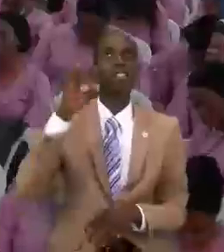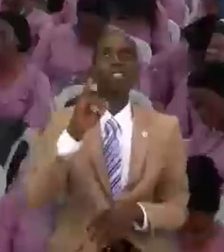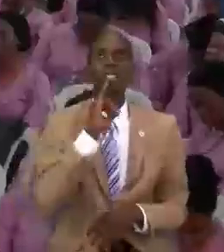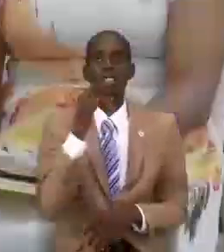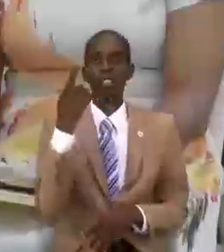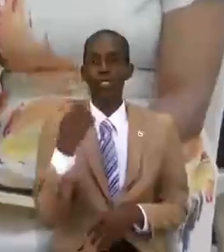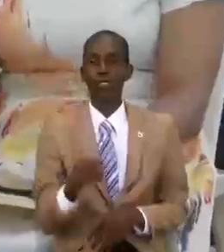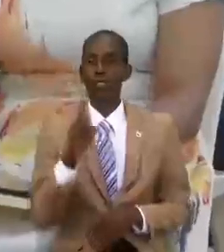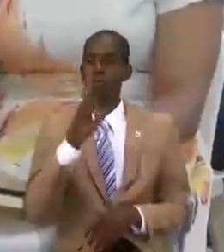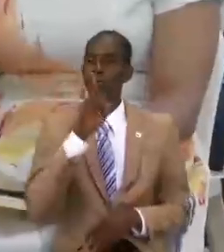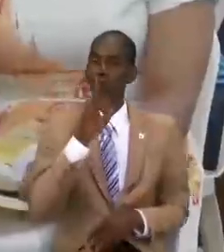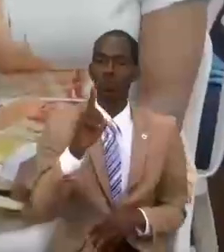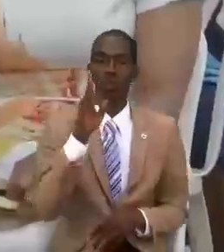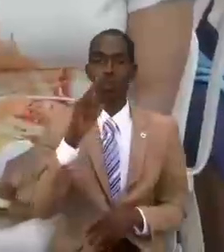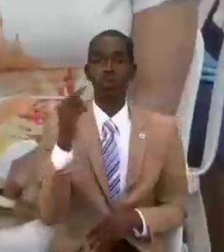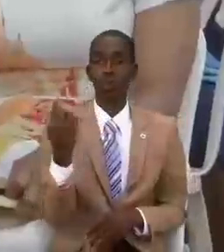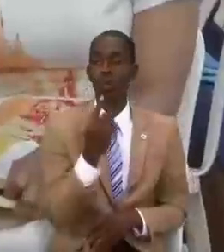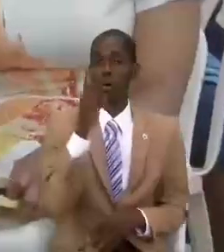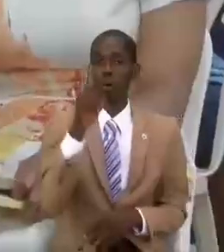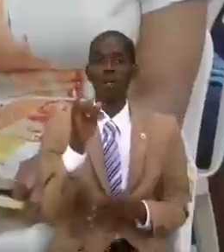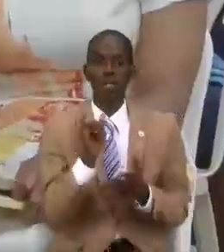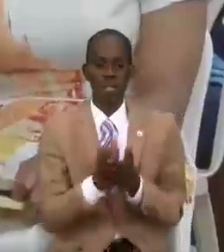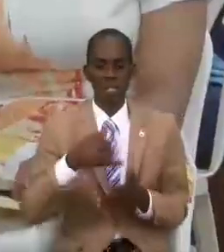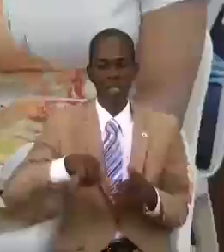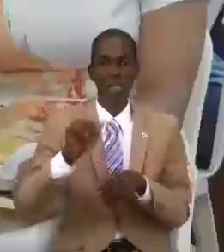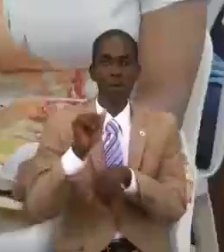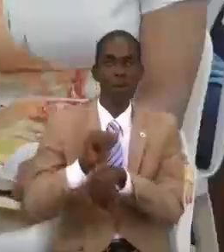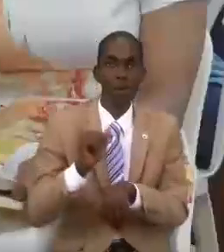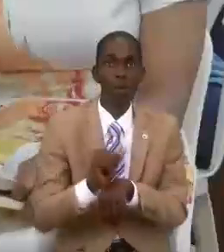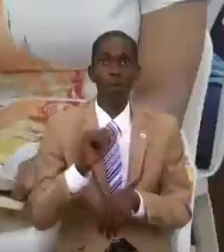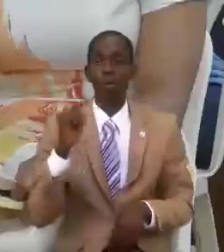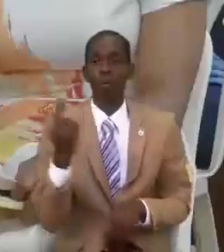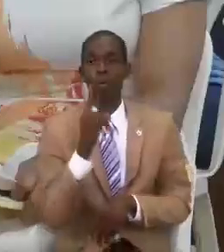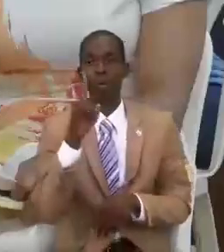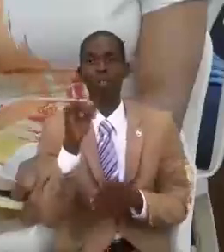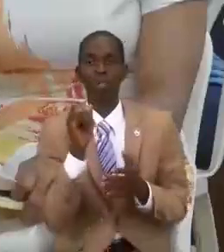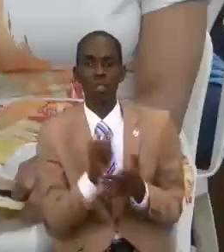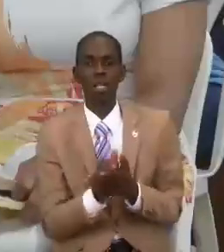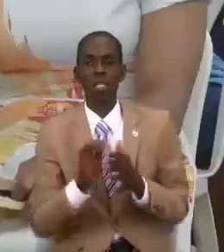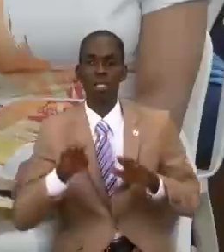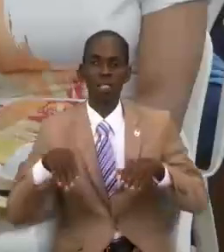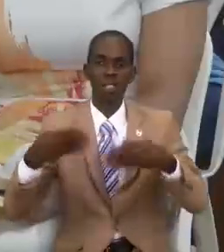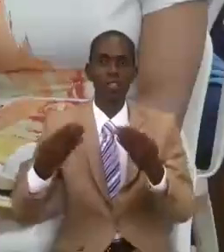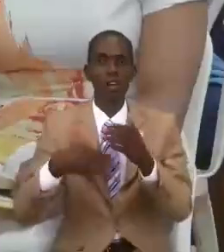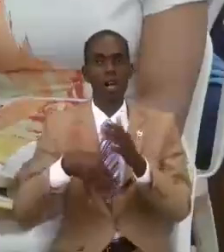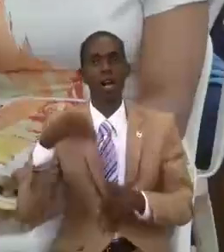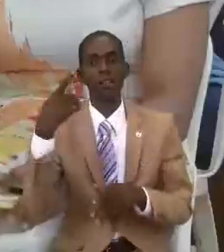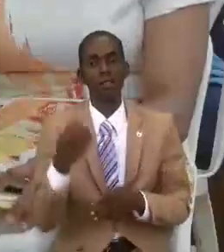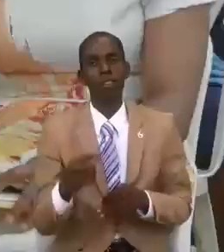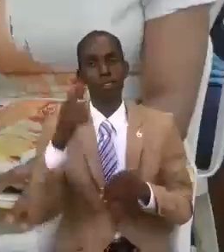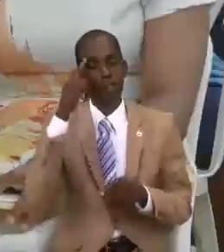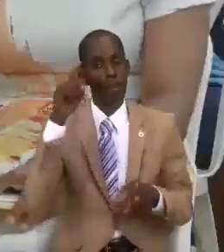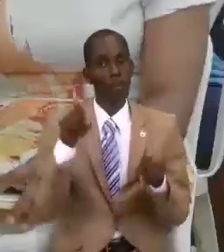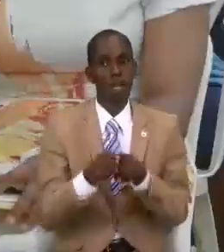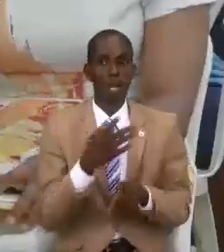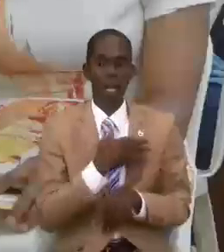still gives out the covenant and the benefits of the covenant. Look at verse 24. In verse